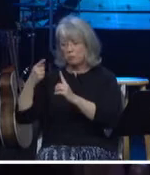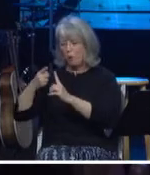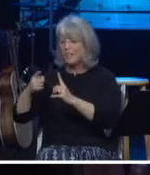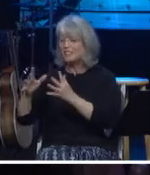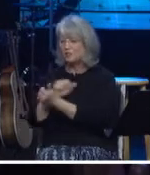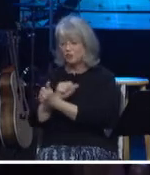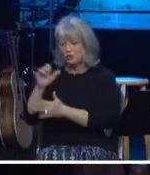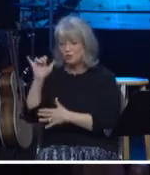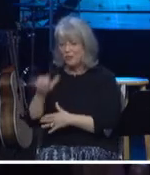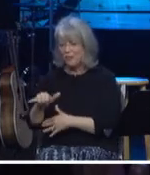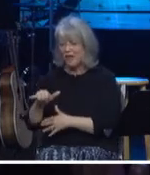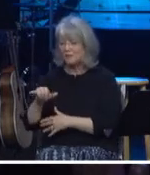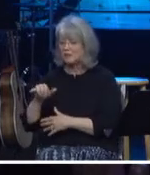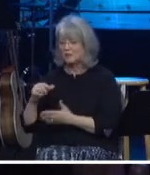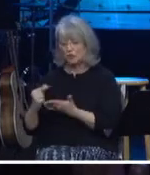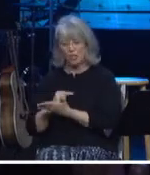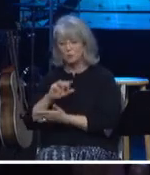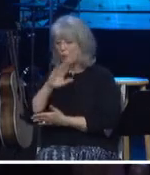feed your pride.